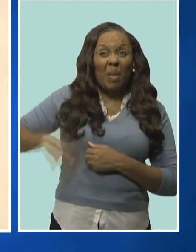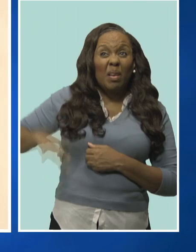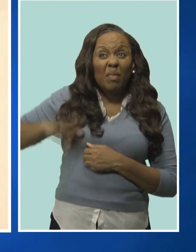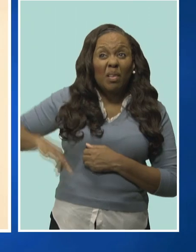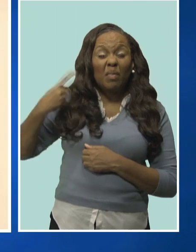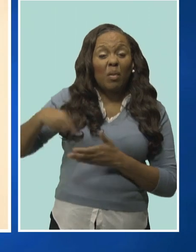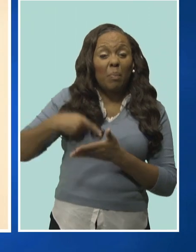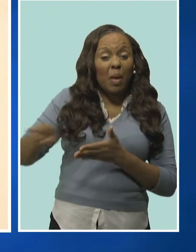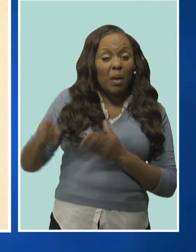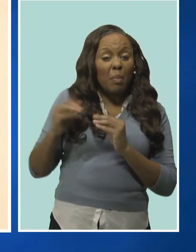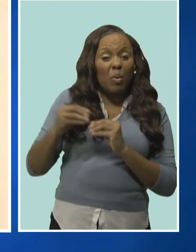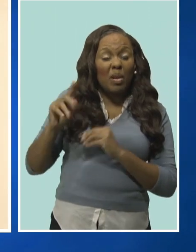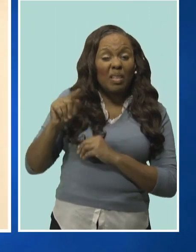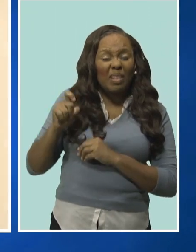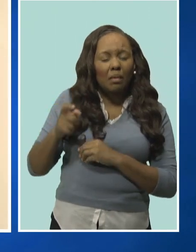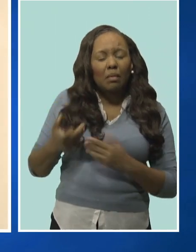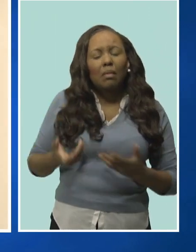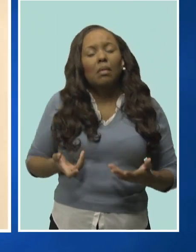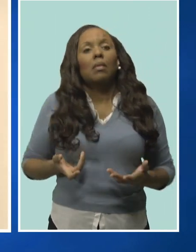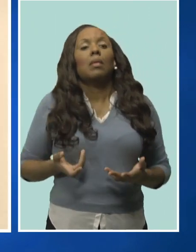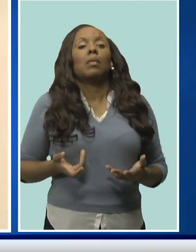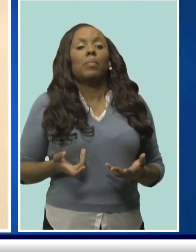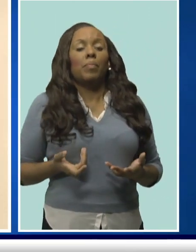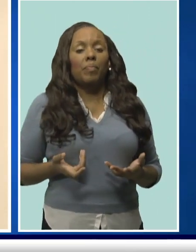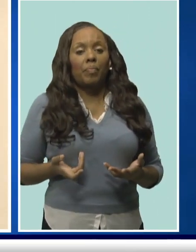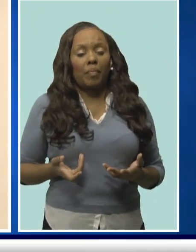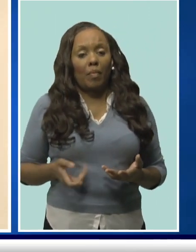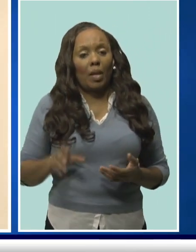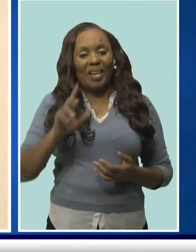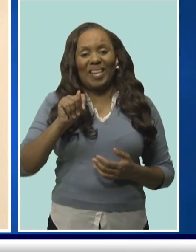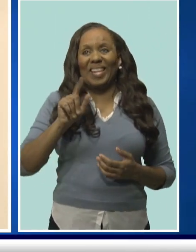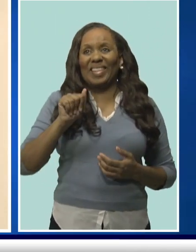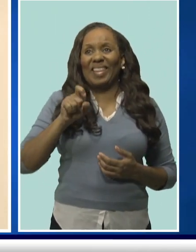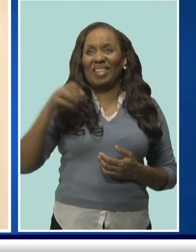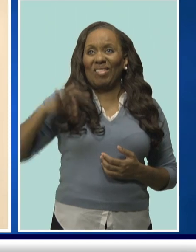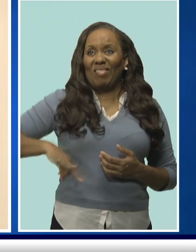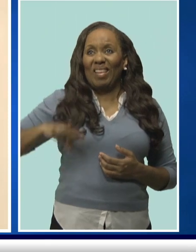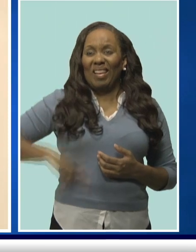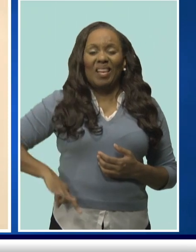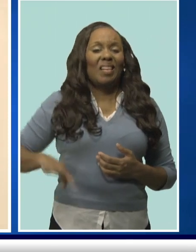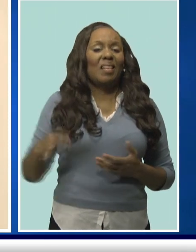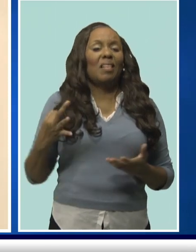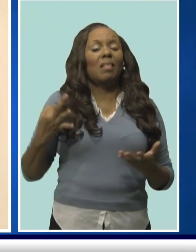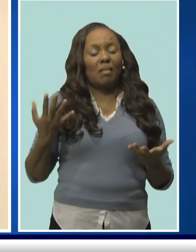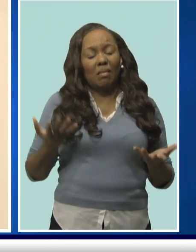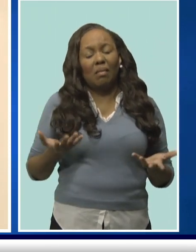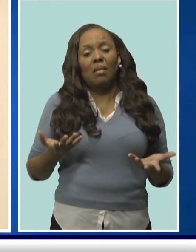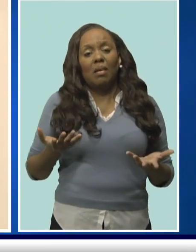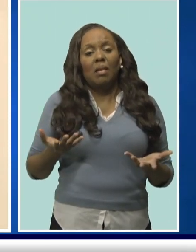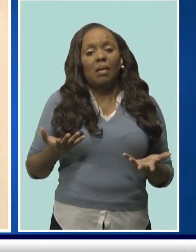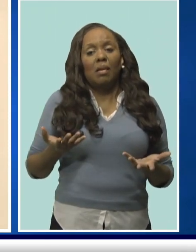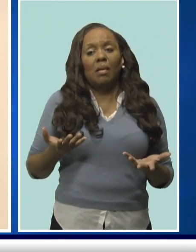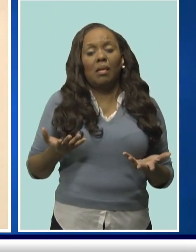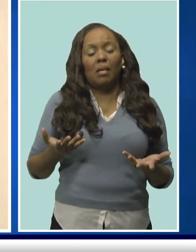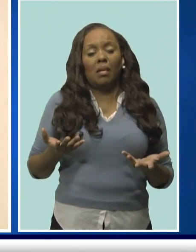Well, to the extent that the tax credits being introduced at the moment, as outlined by the Prime Minister there, those came